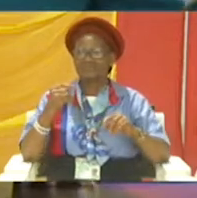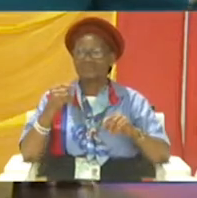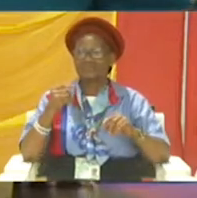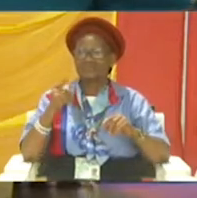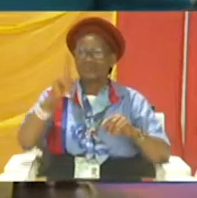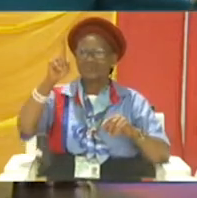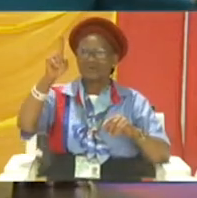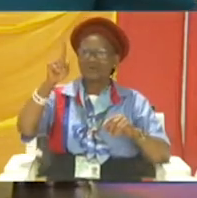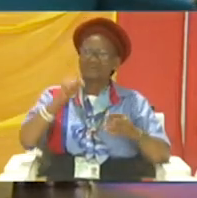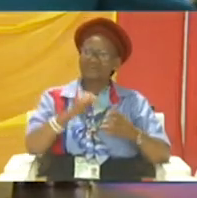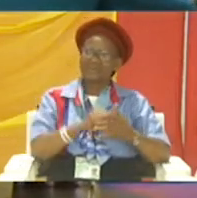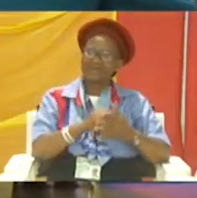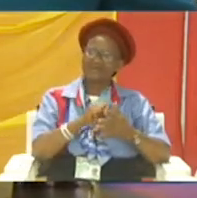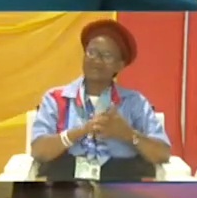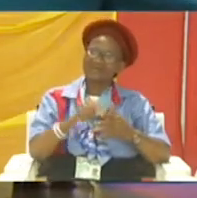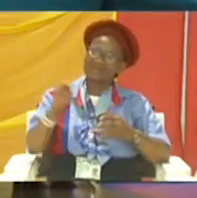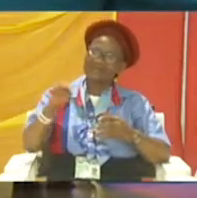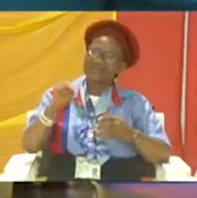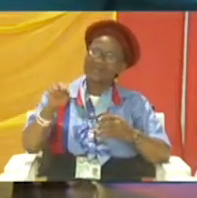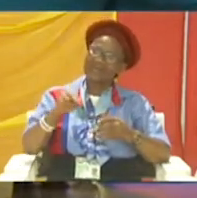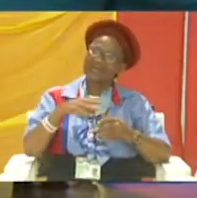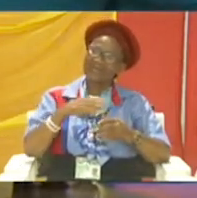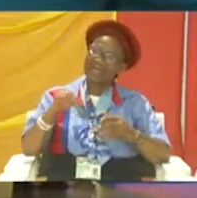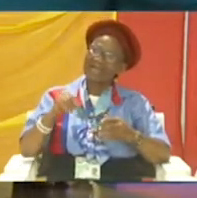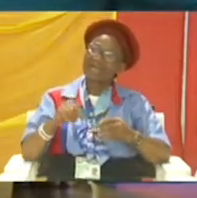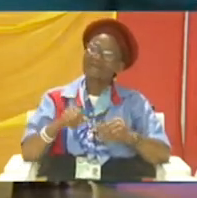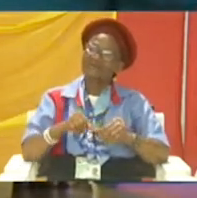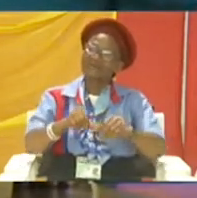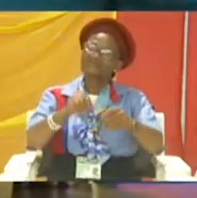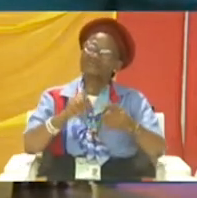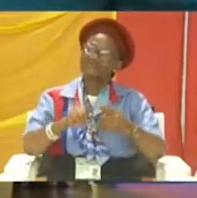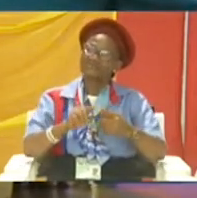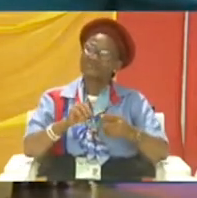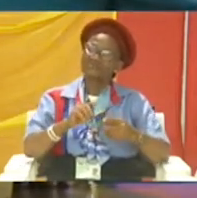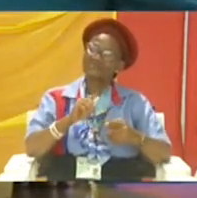1,000 naira and continues to about 10 billion.